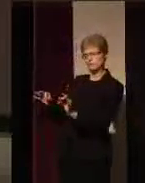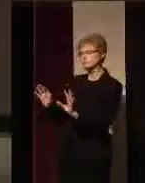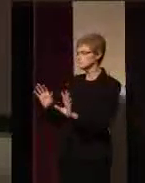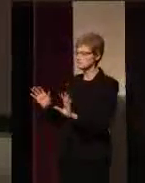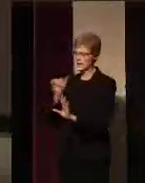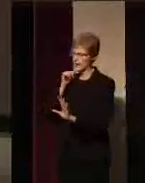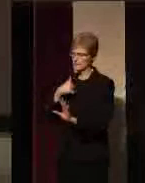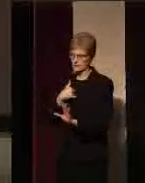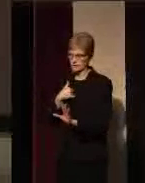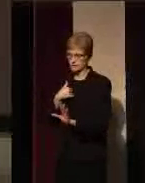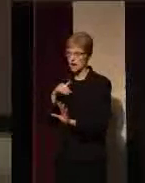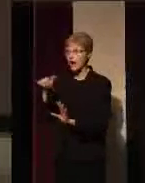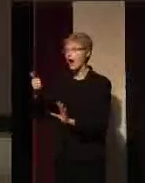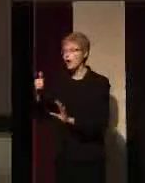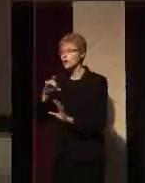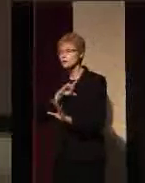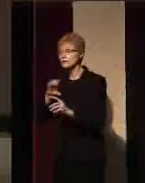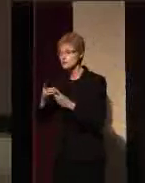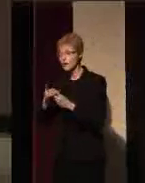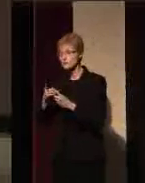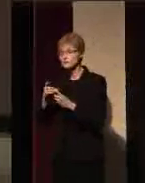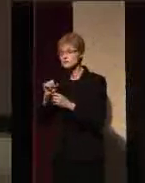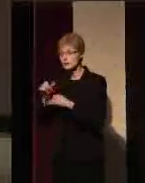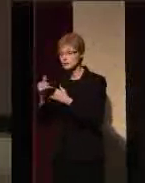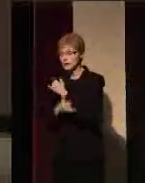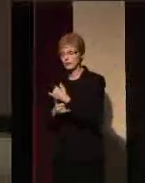90 plus departments in St. Louis County.